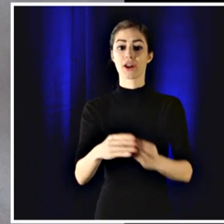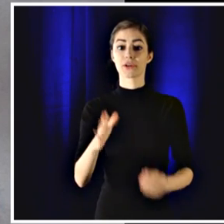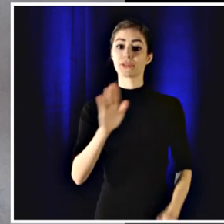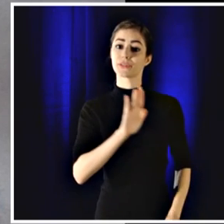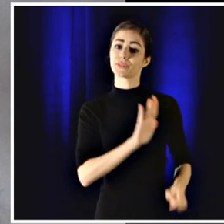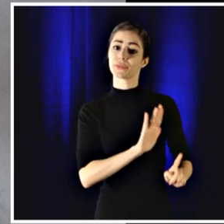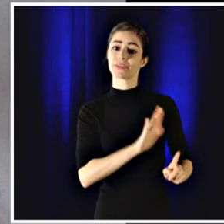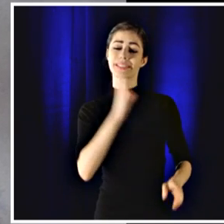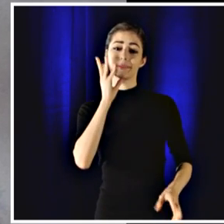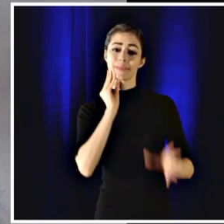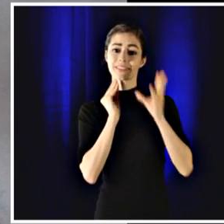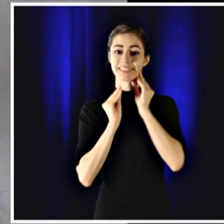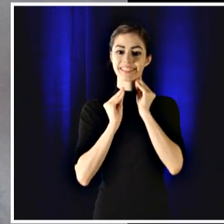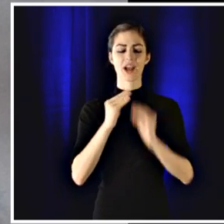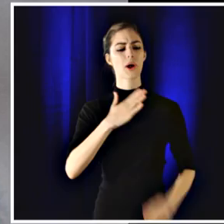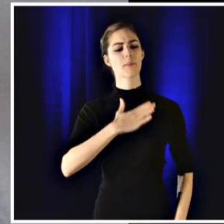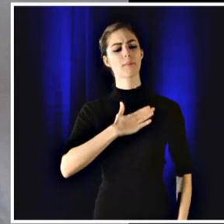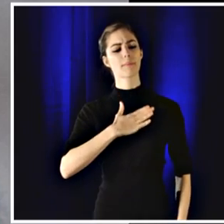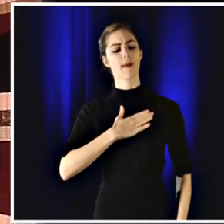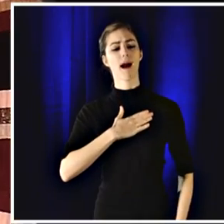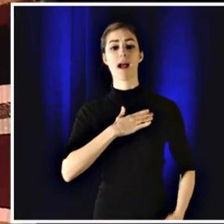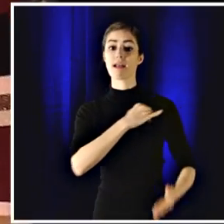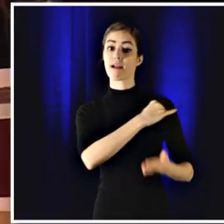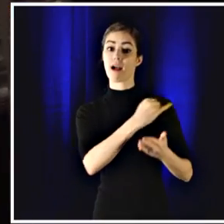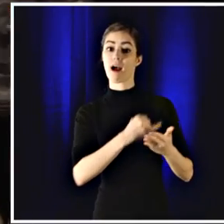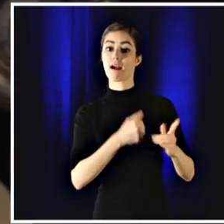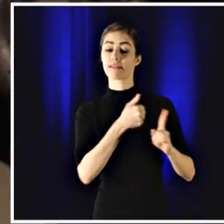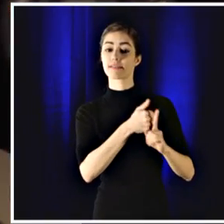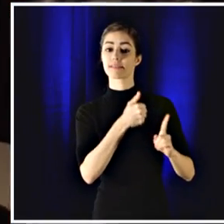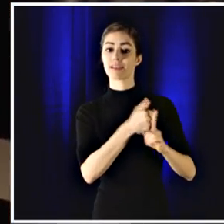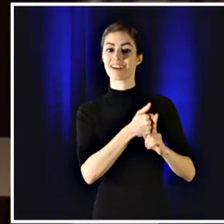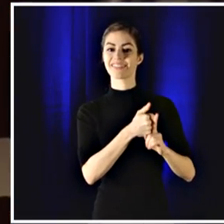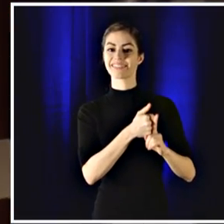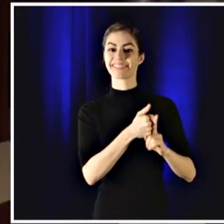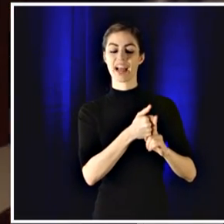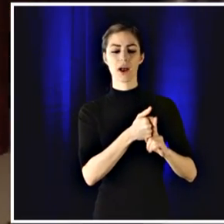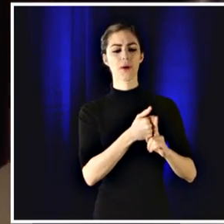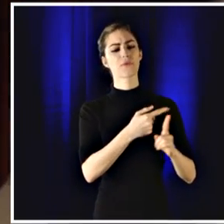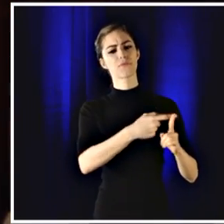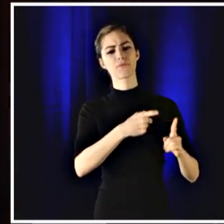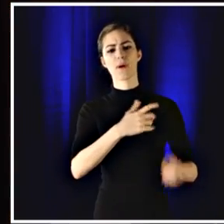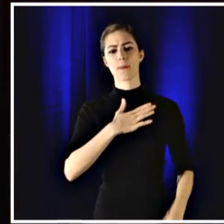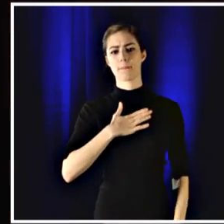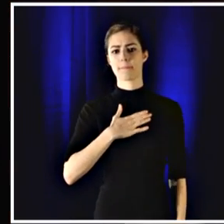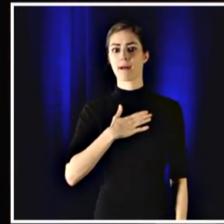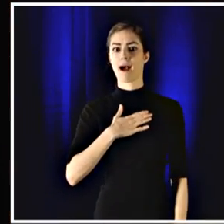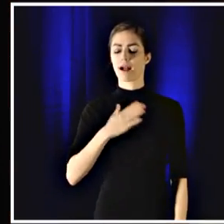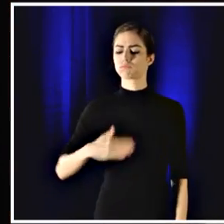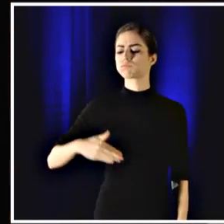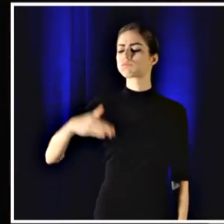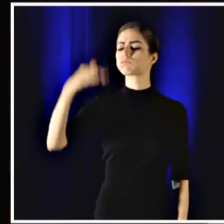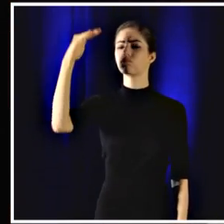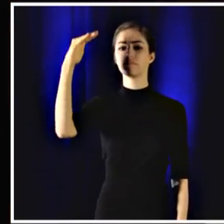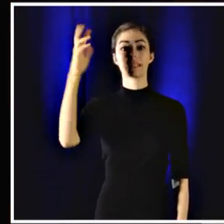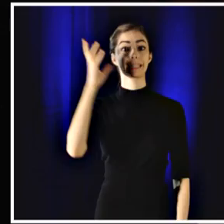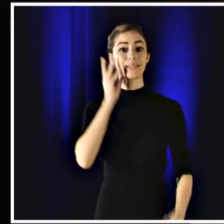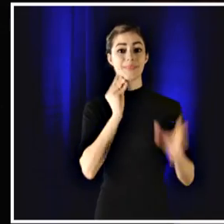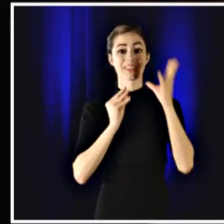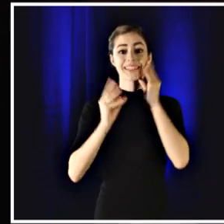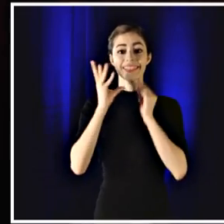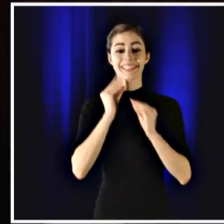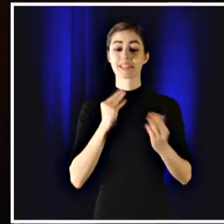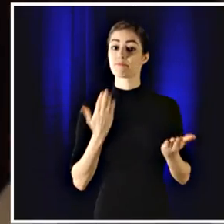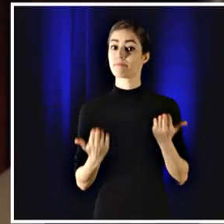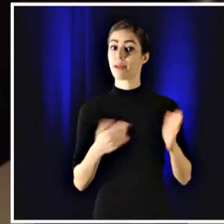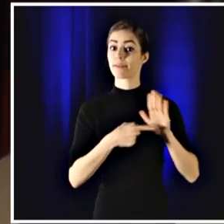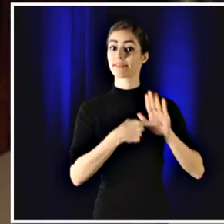the ways in which our formative experiences, such as surviving a tornado, or going to a new country for the